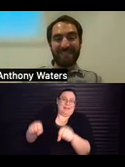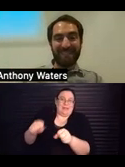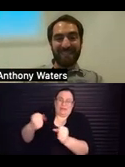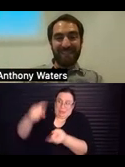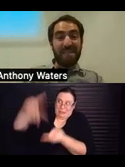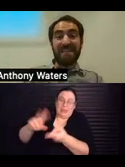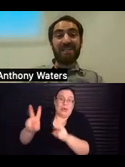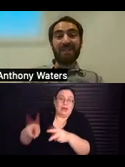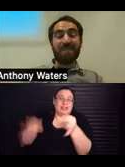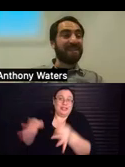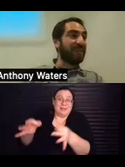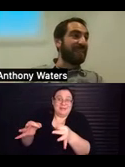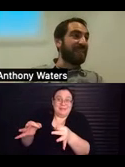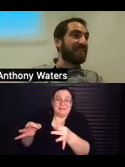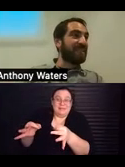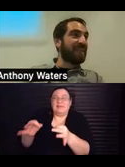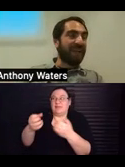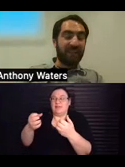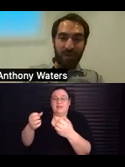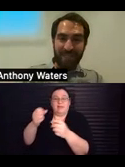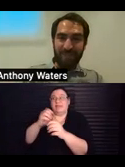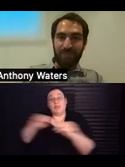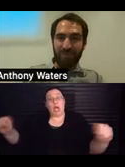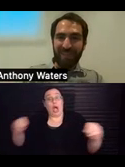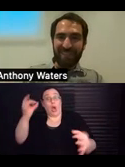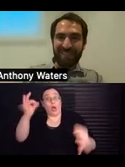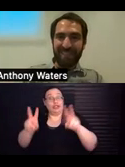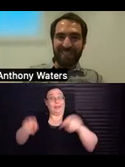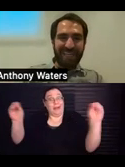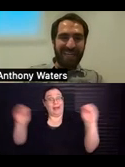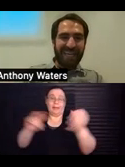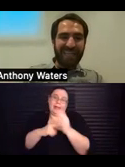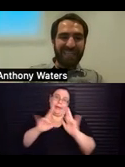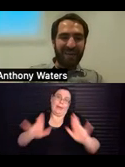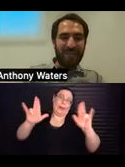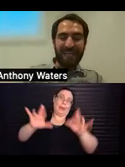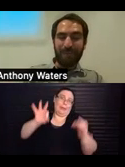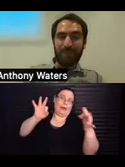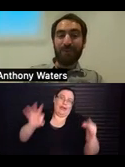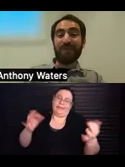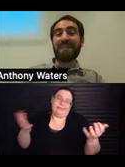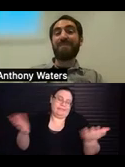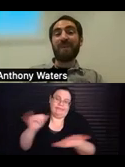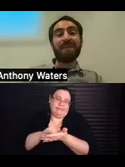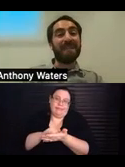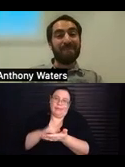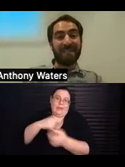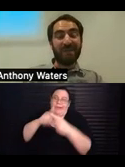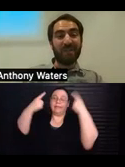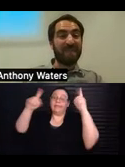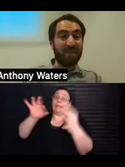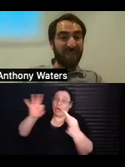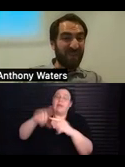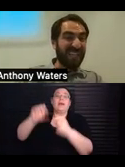judgments. Being non-judgmental is like trying to be perfect. We can never be perfect, but we can minimize